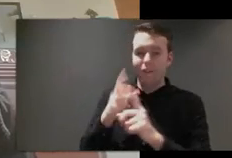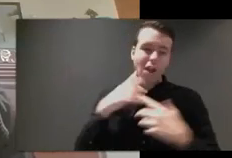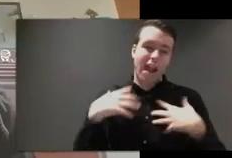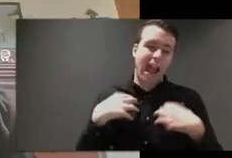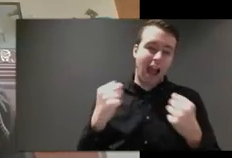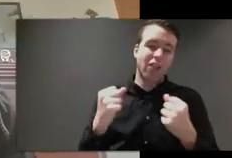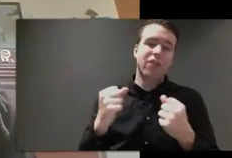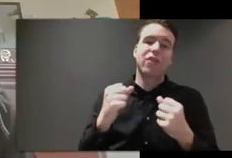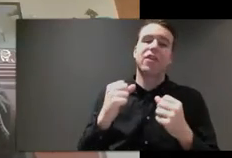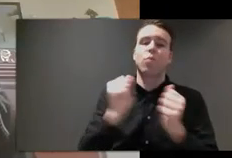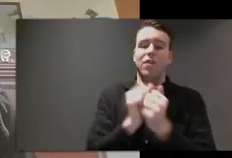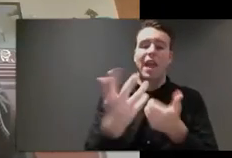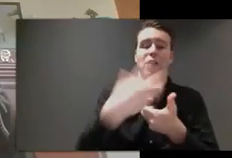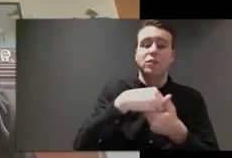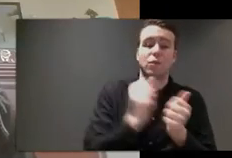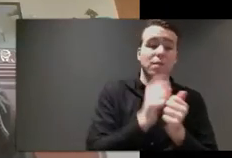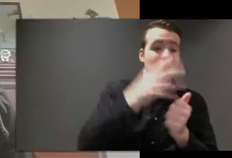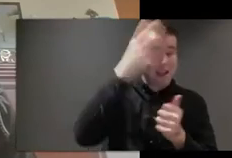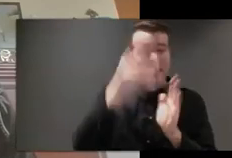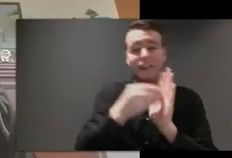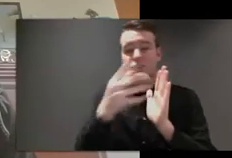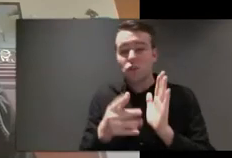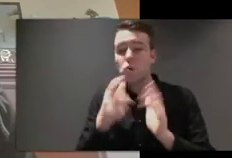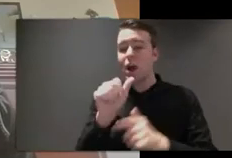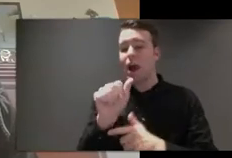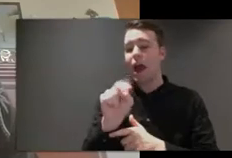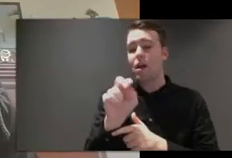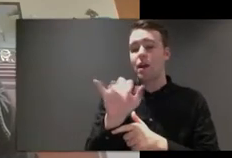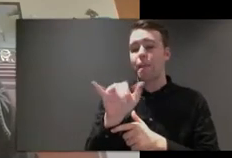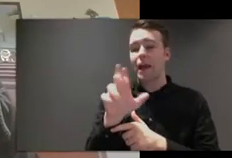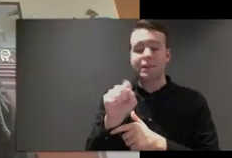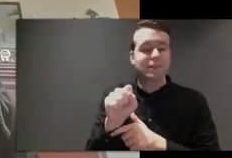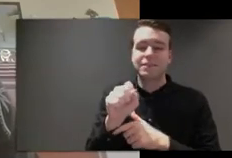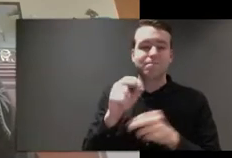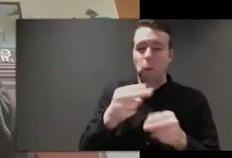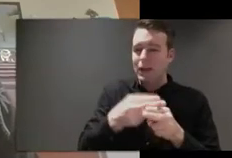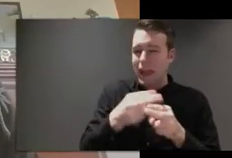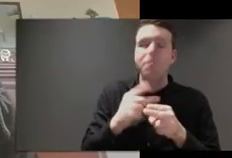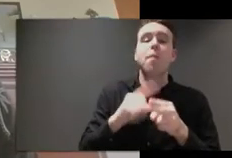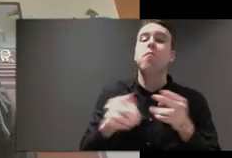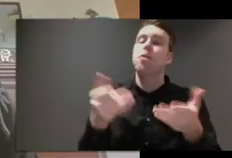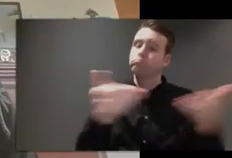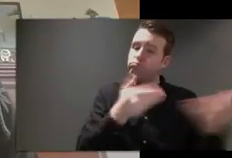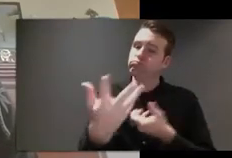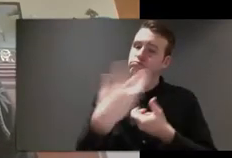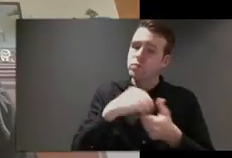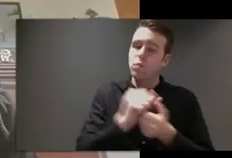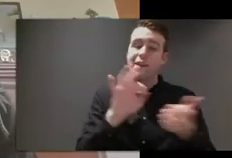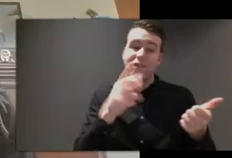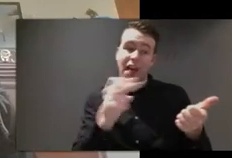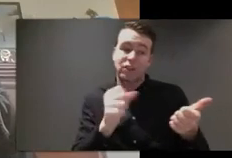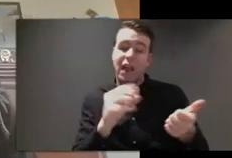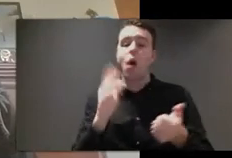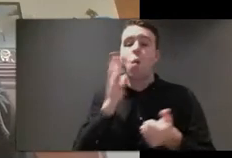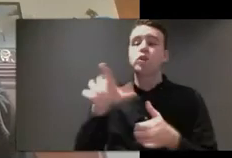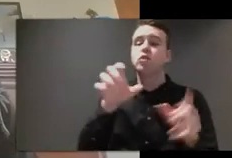curriculum inclusivity for parents and students that would be anonymous, and continuing the work they started with students from Franklin High School on the Would You